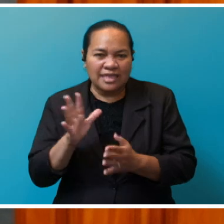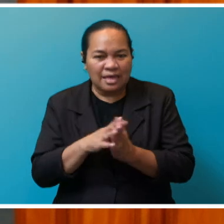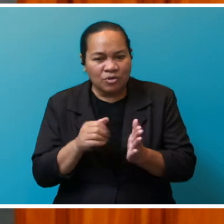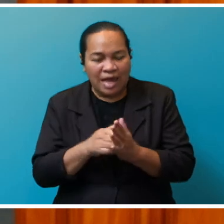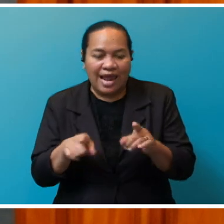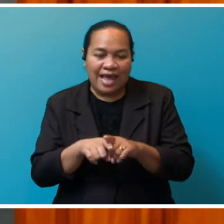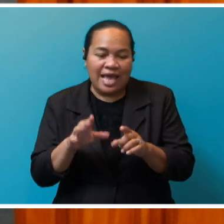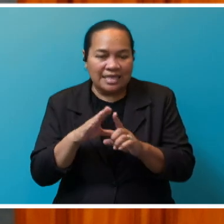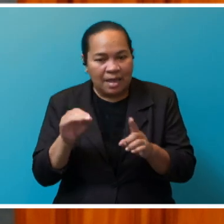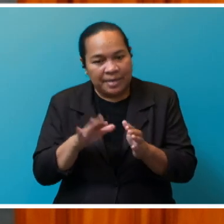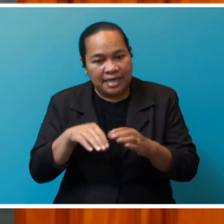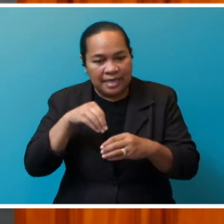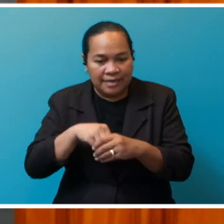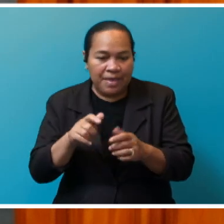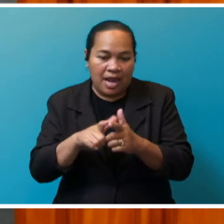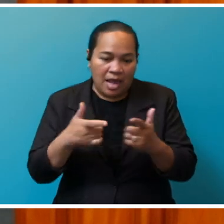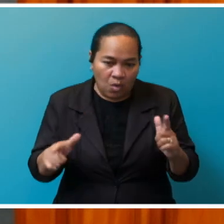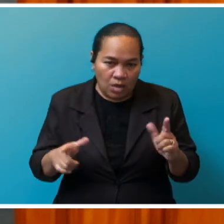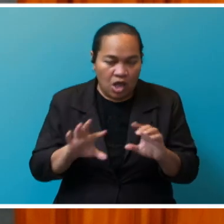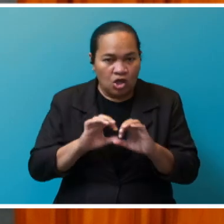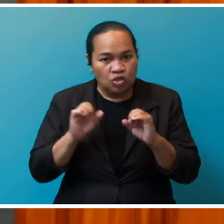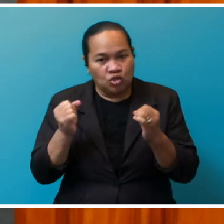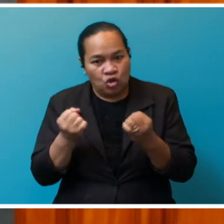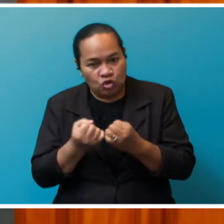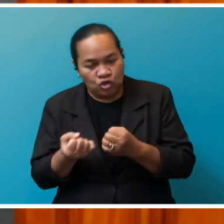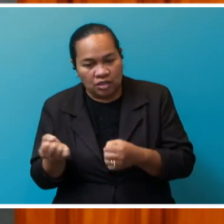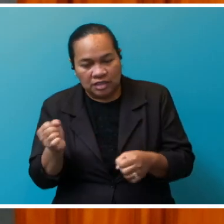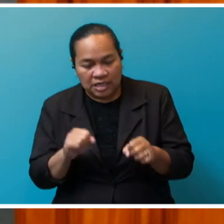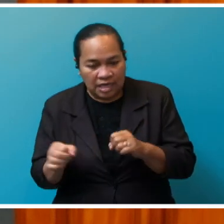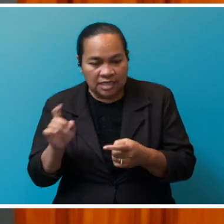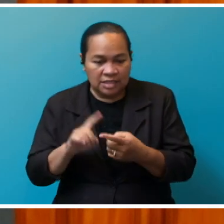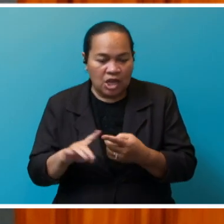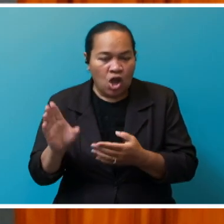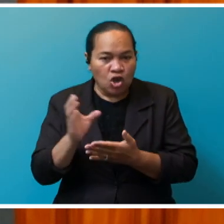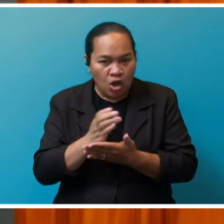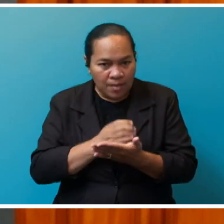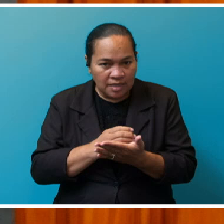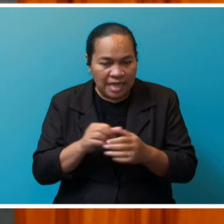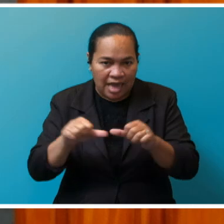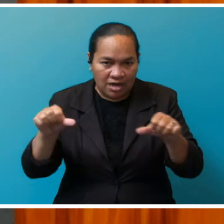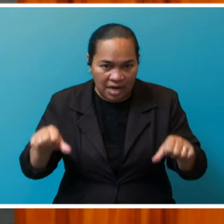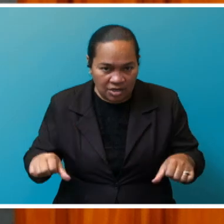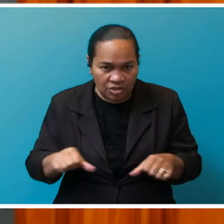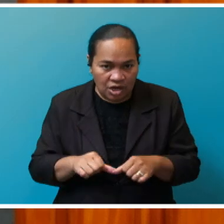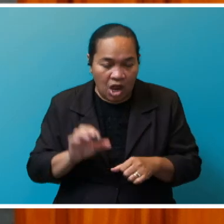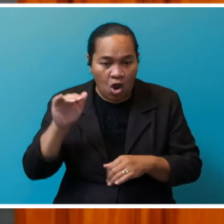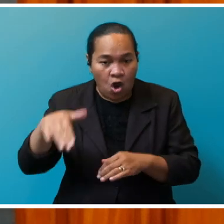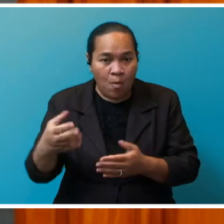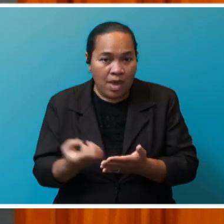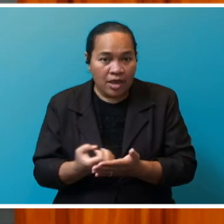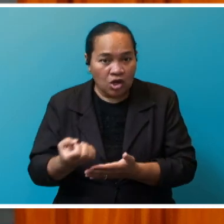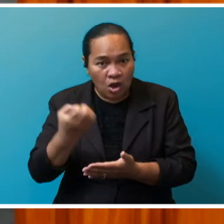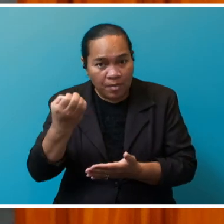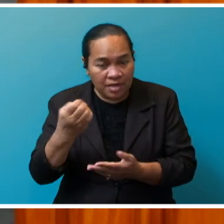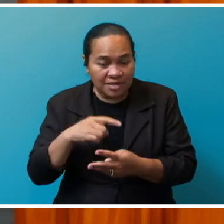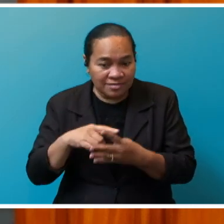language, social science, commerce, agriculture, home economics. So they are